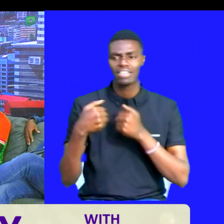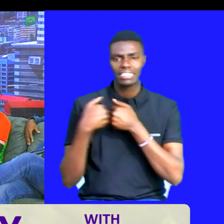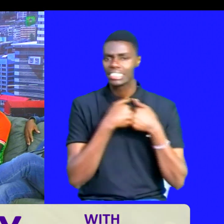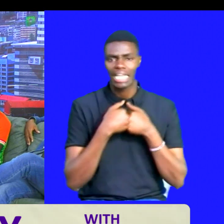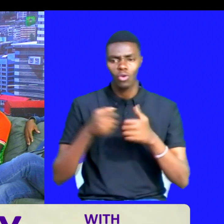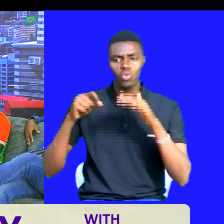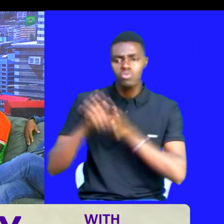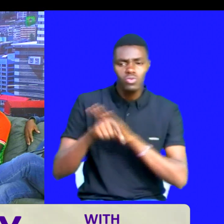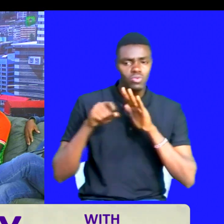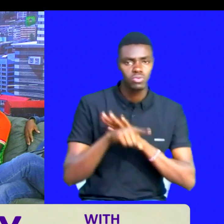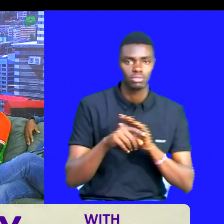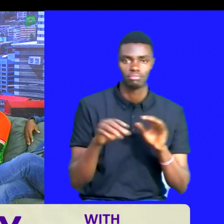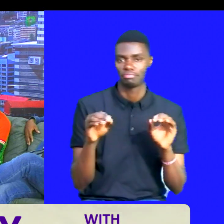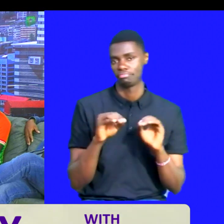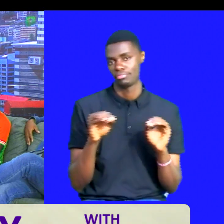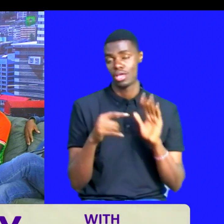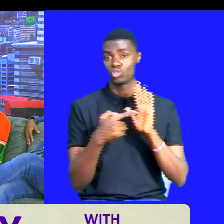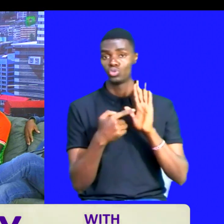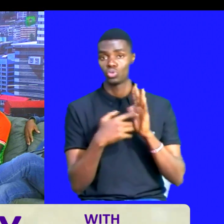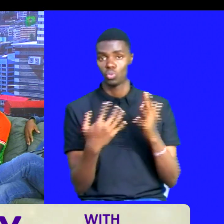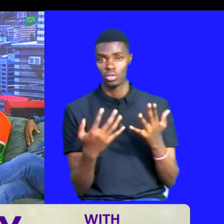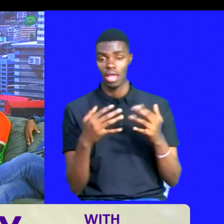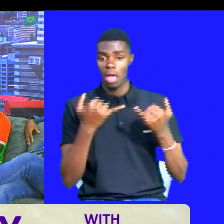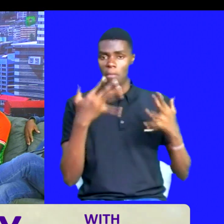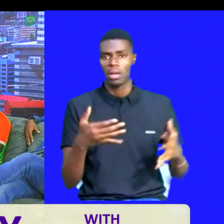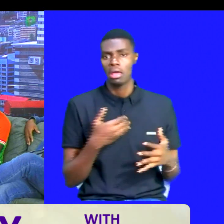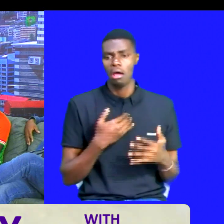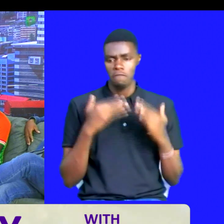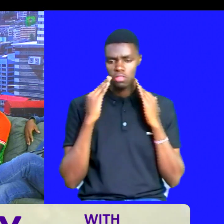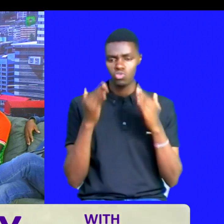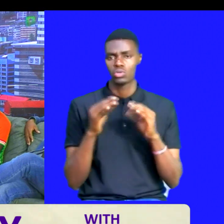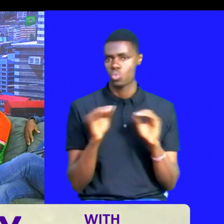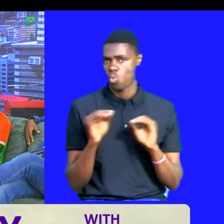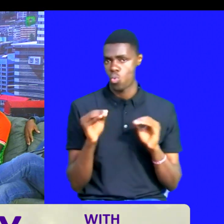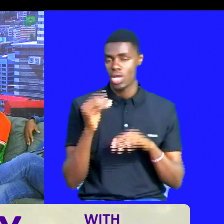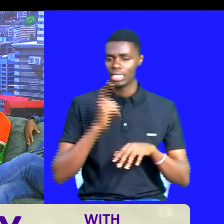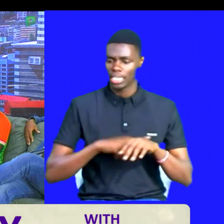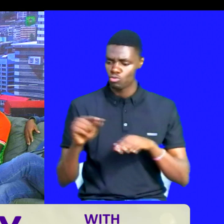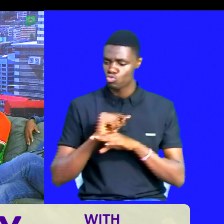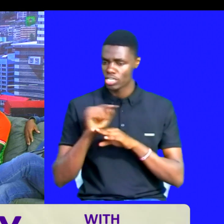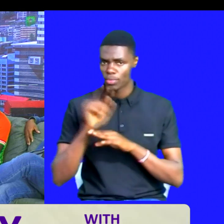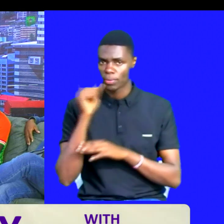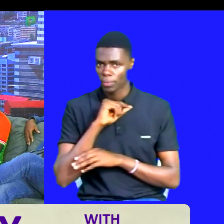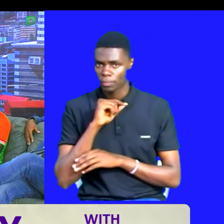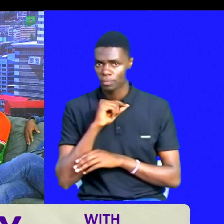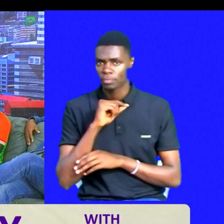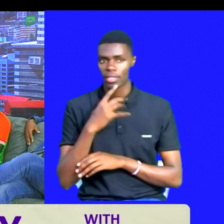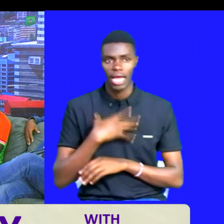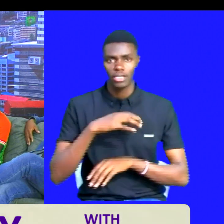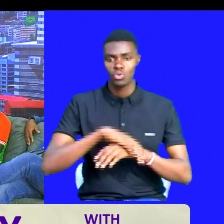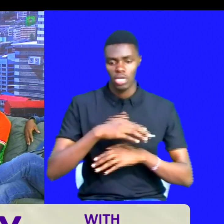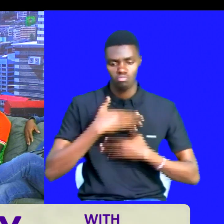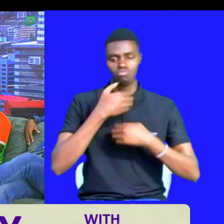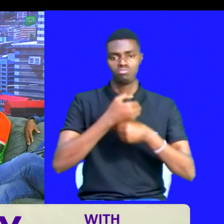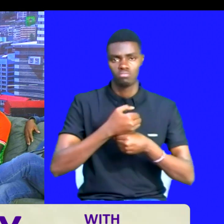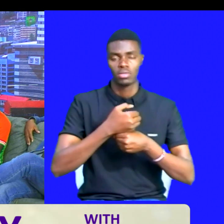much for the goals. You know, so it shows that our players did not have the concentration, because when you train and you gain confidence.